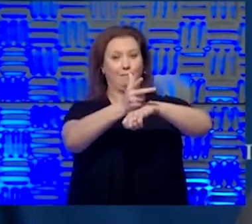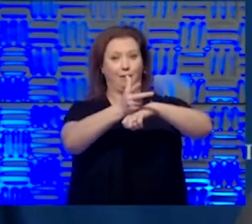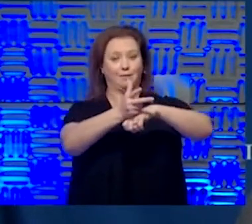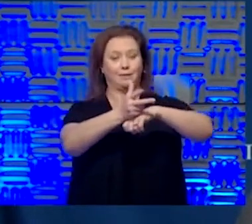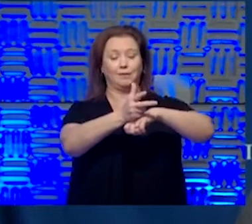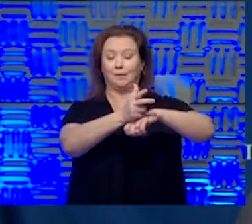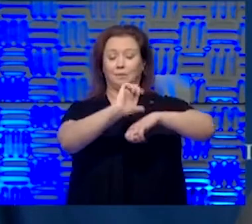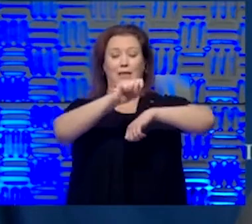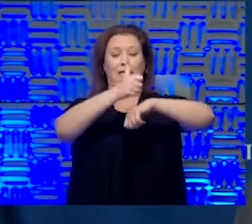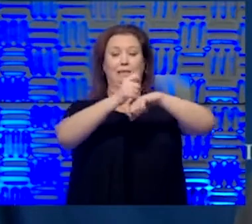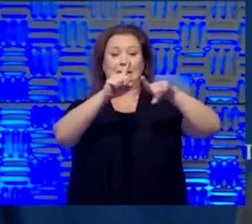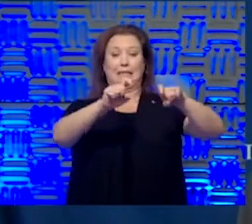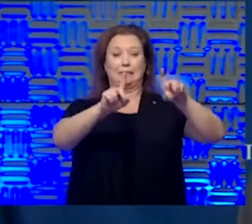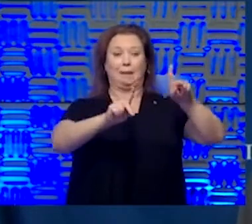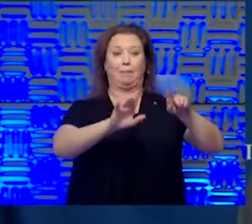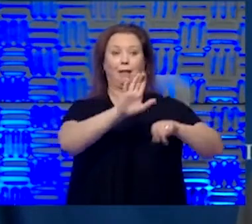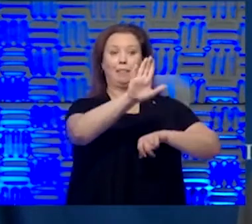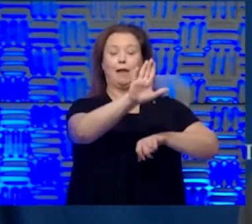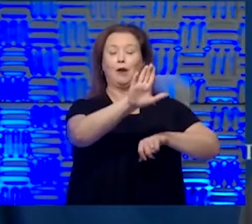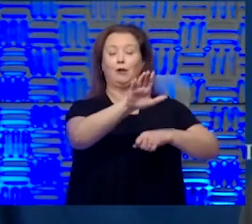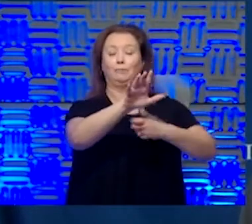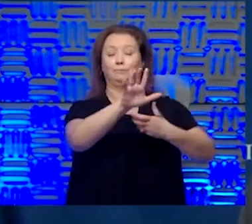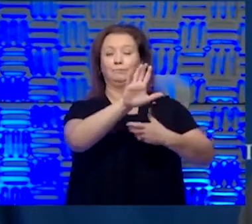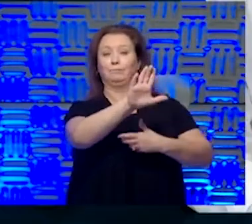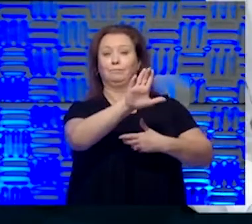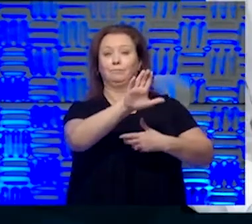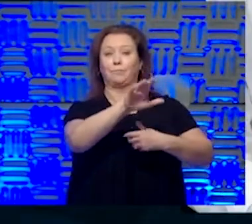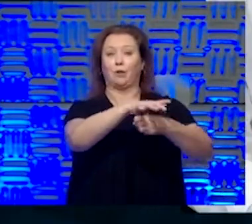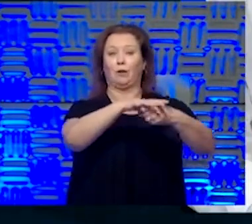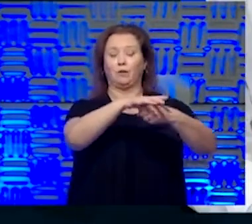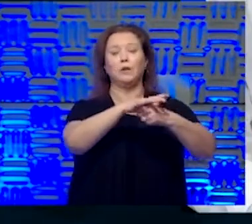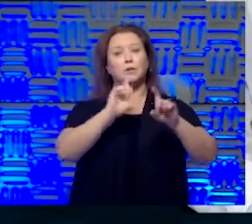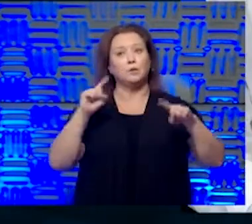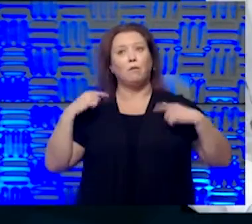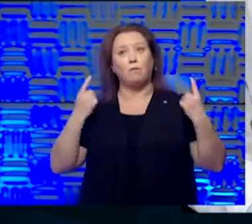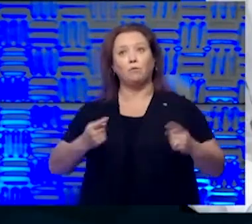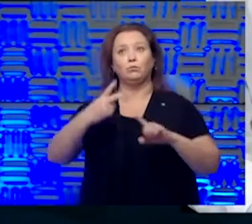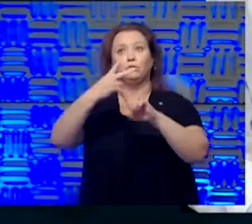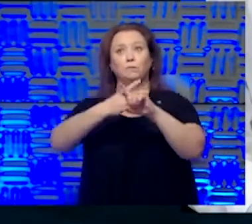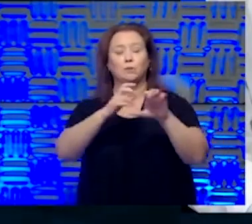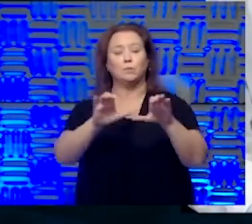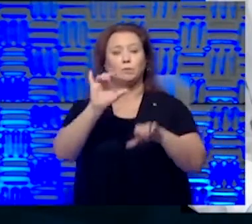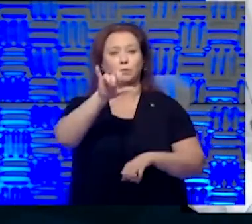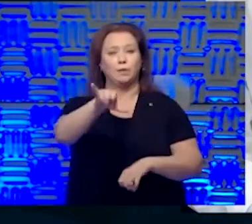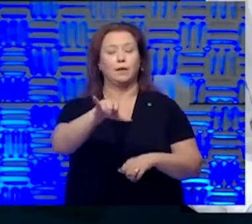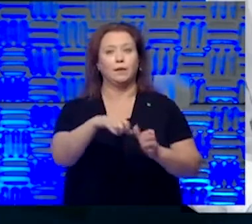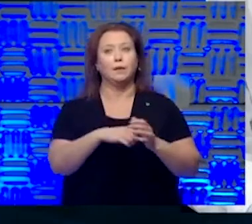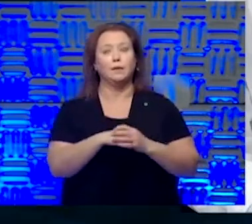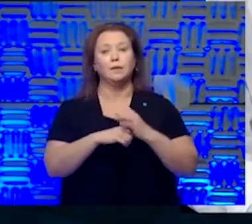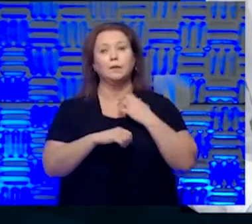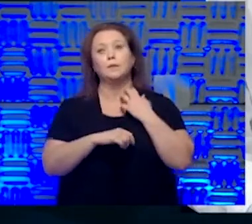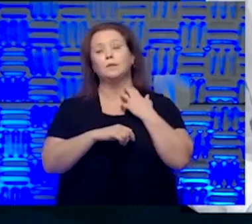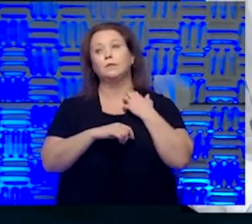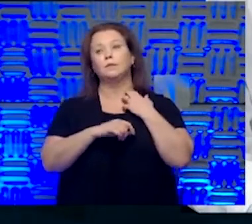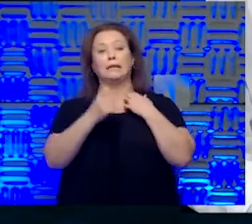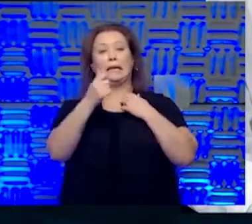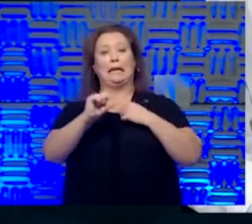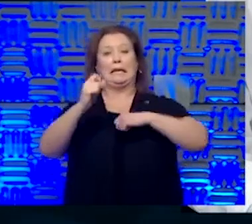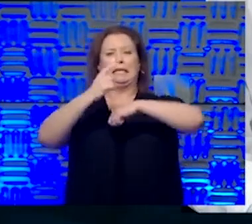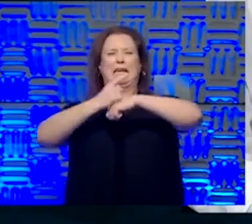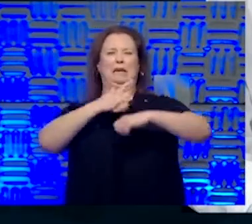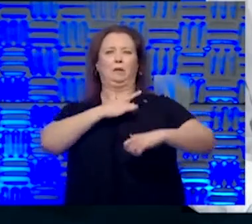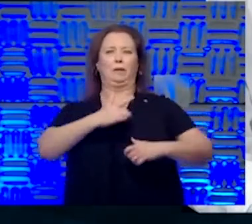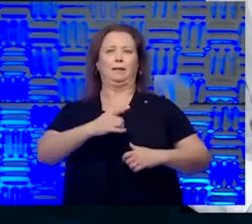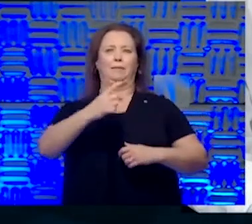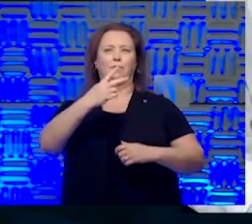how we need to test people. So we've been doing that for about 2 months now, and we've any given day we've usually got